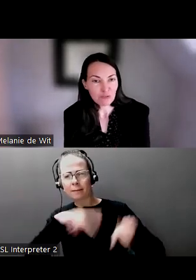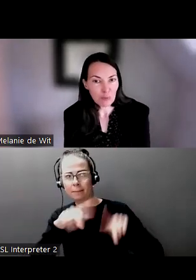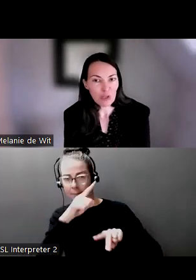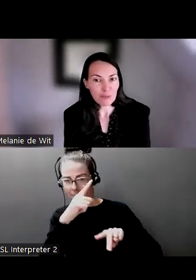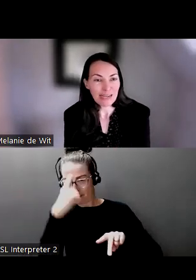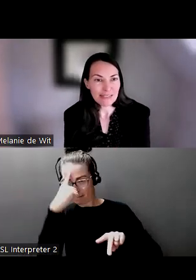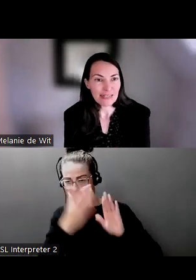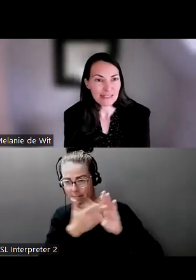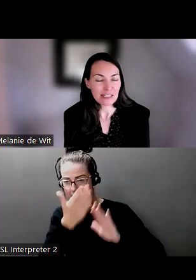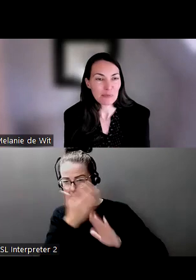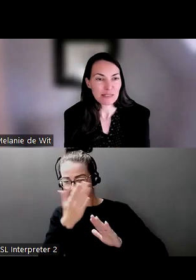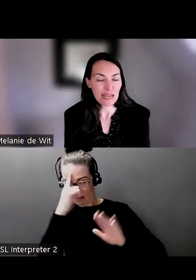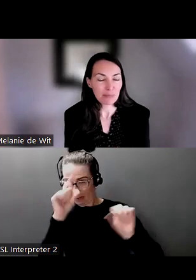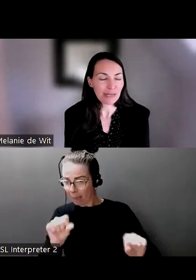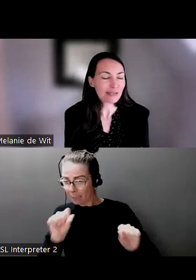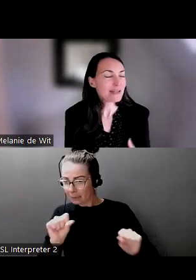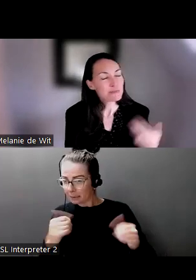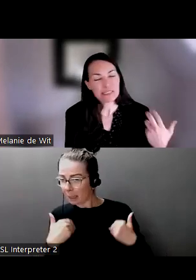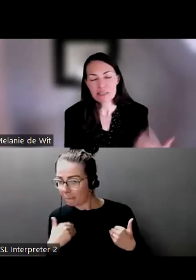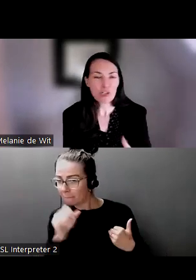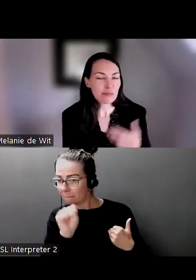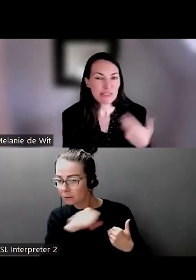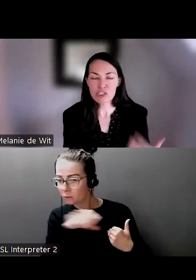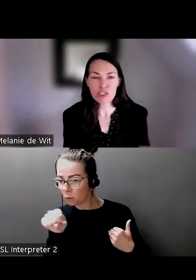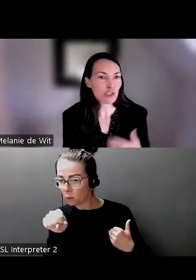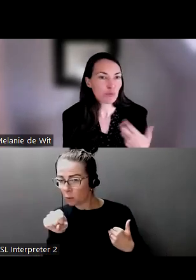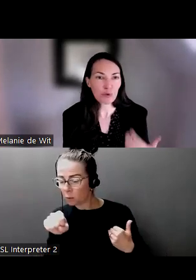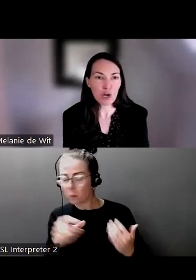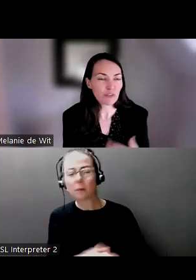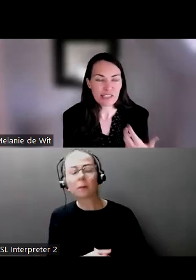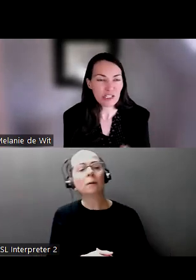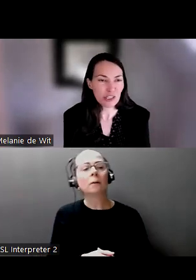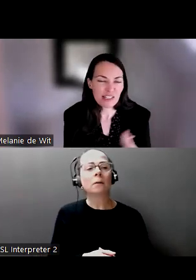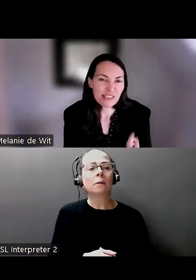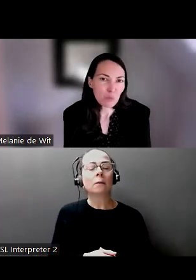actually a formal capacity assessment happening, but sometimes it's just through